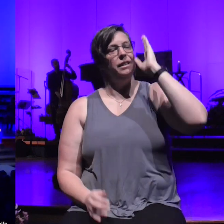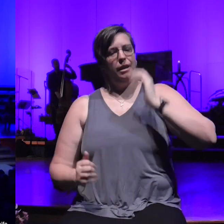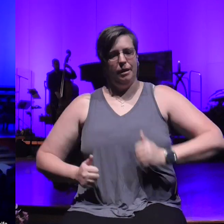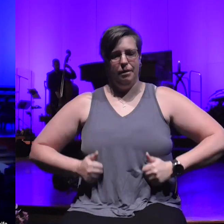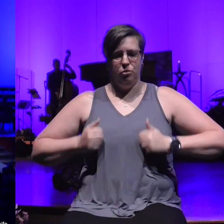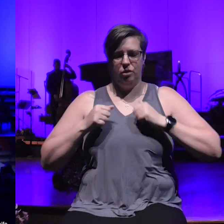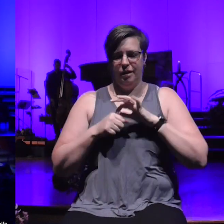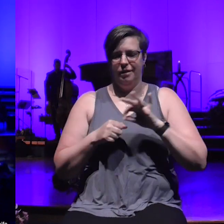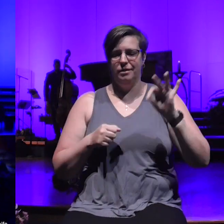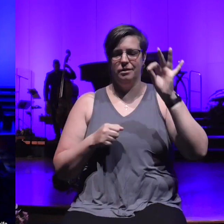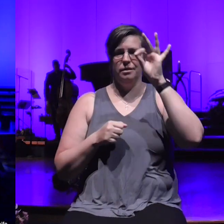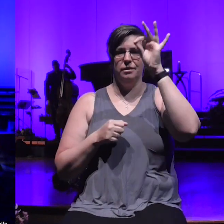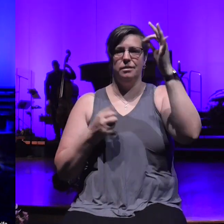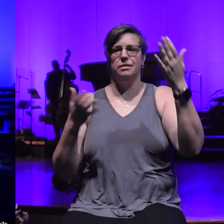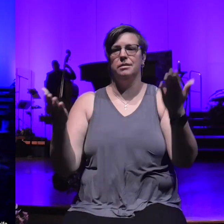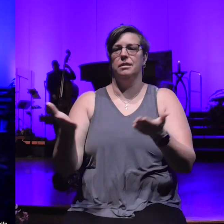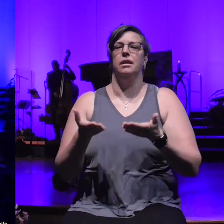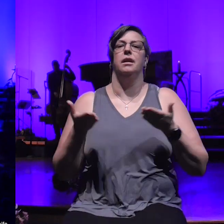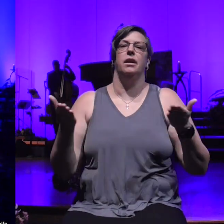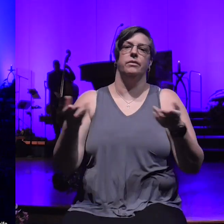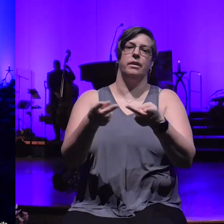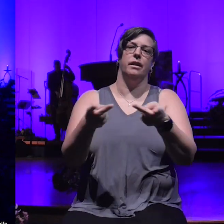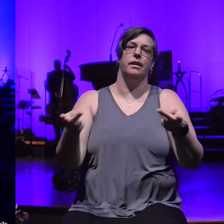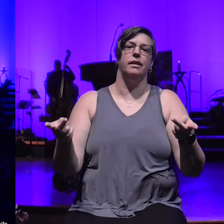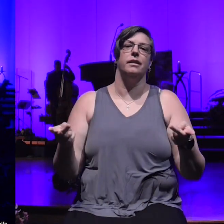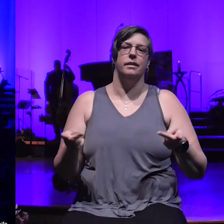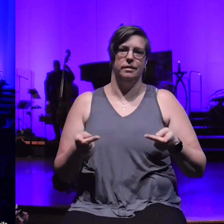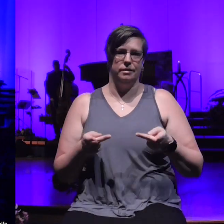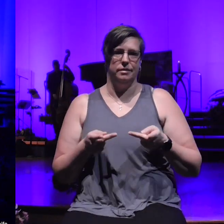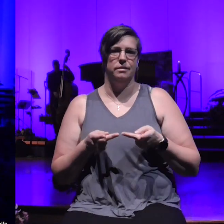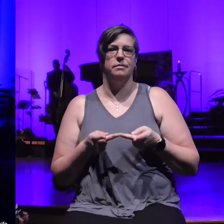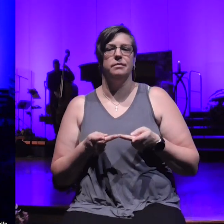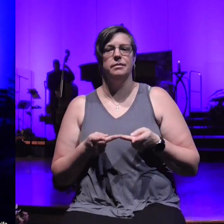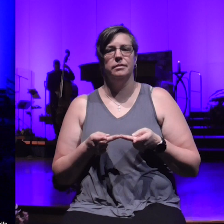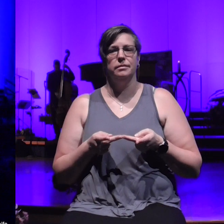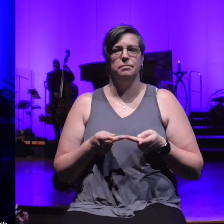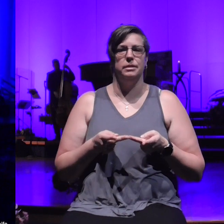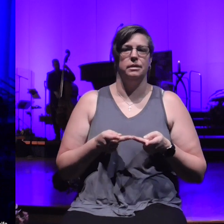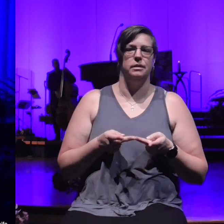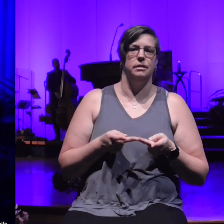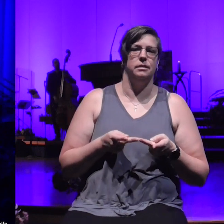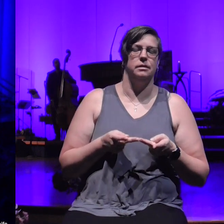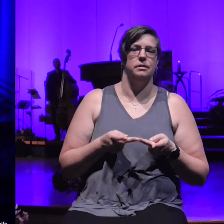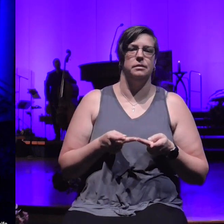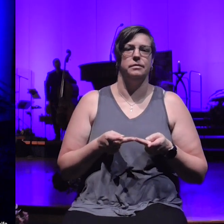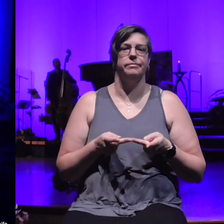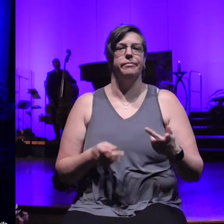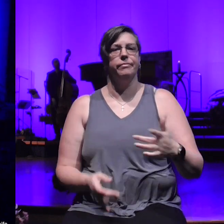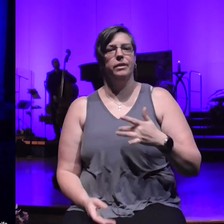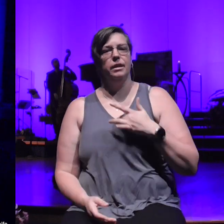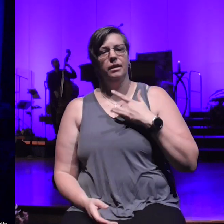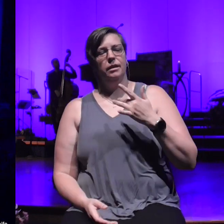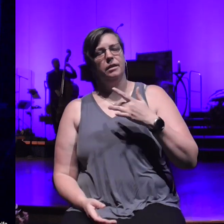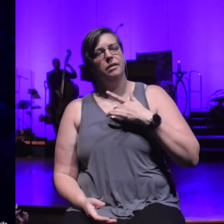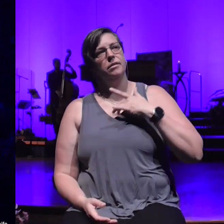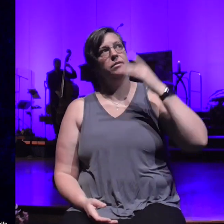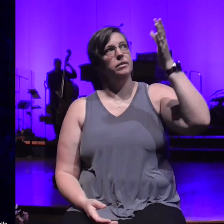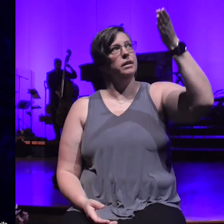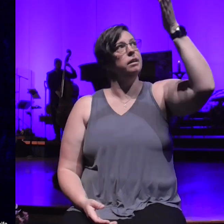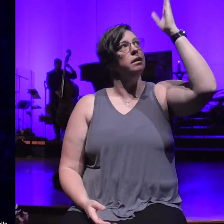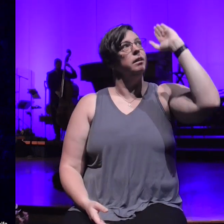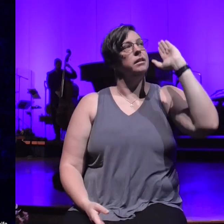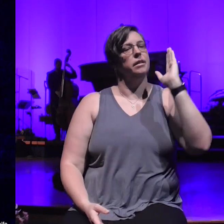Surely the presence of God is in this place. I